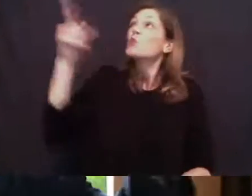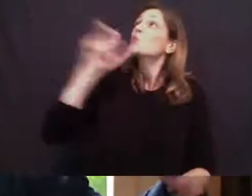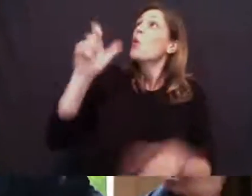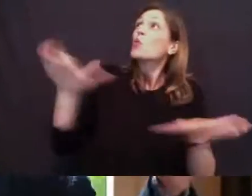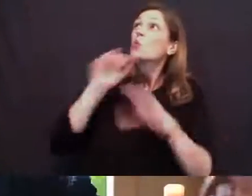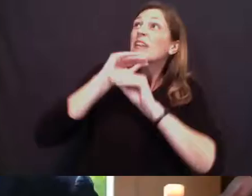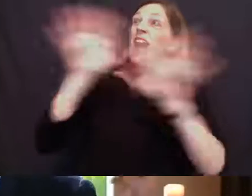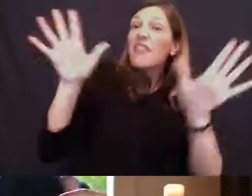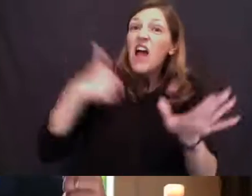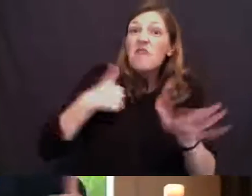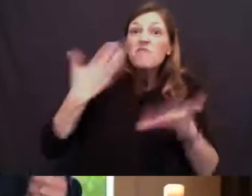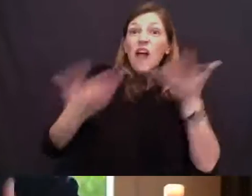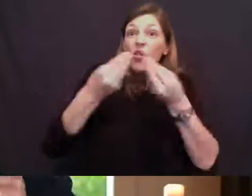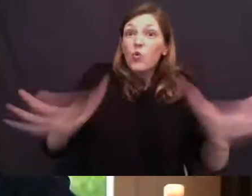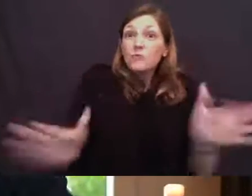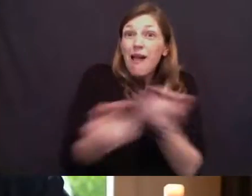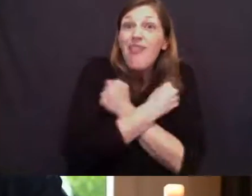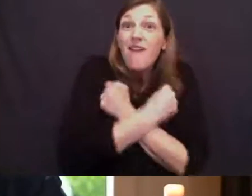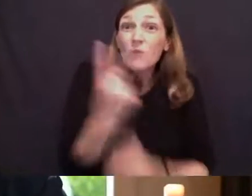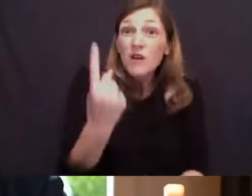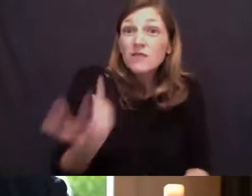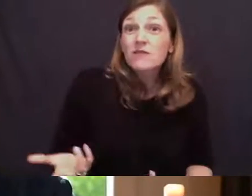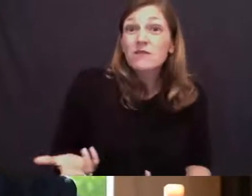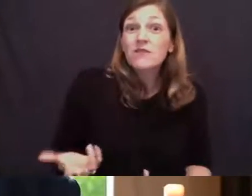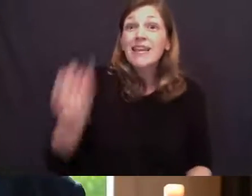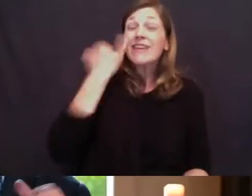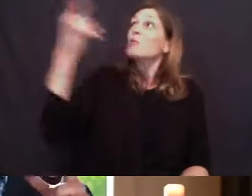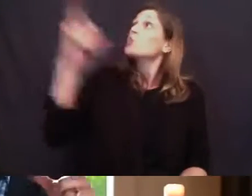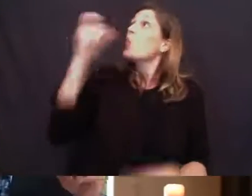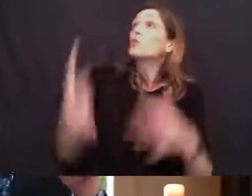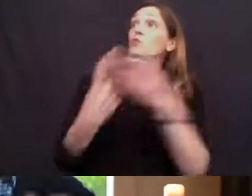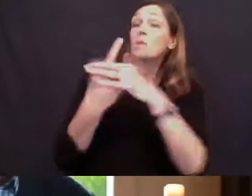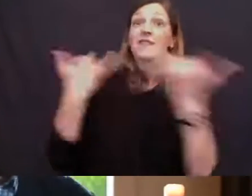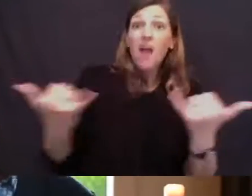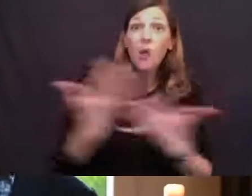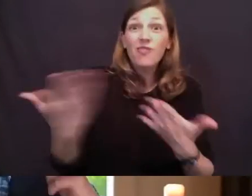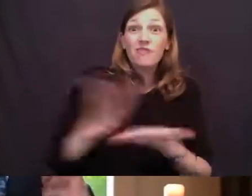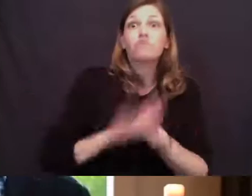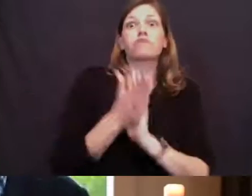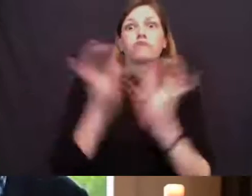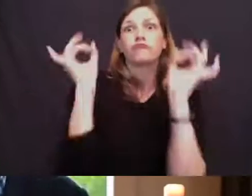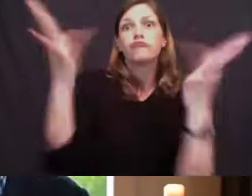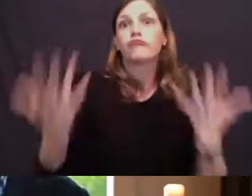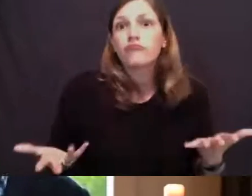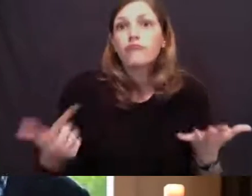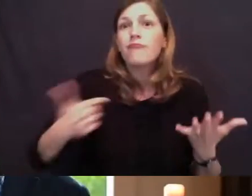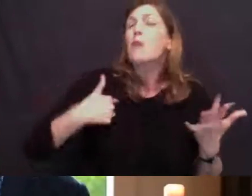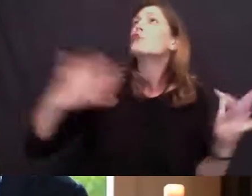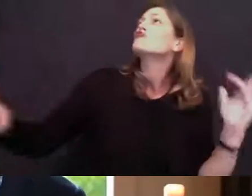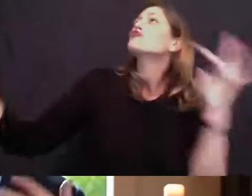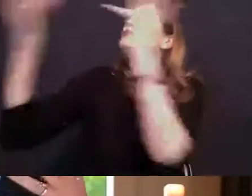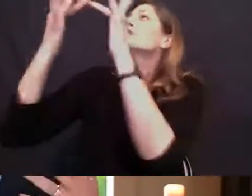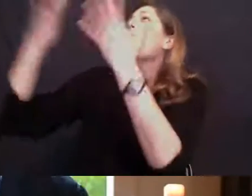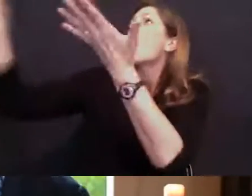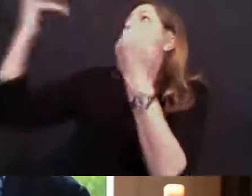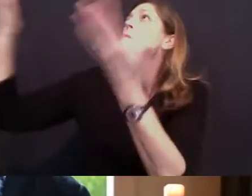might lose my loved ones. God, if you don't show up now, things are going to get bad. I'm reaching out to you, Jesus. I'm